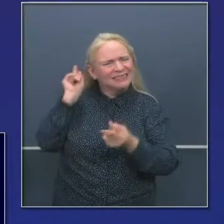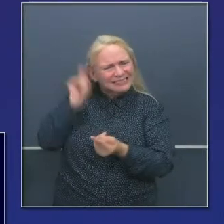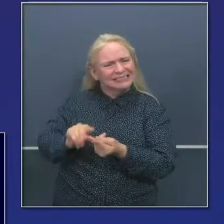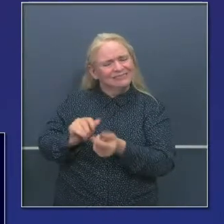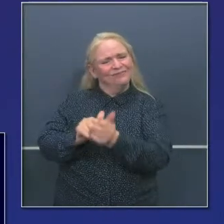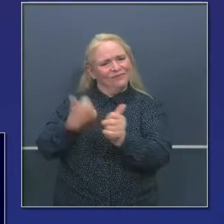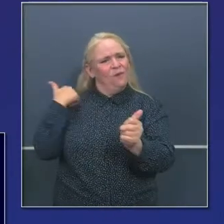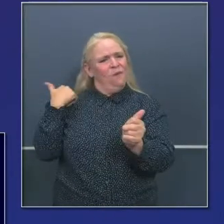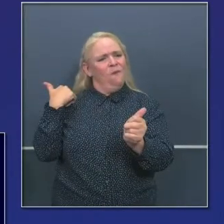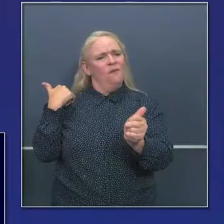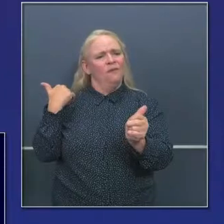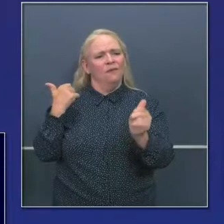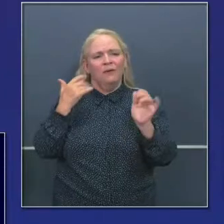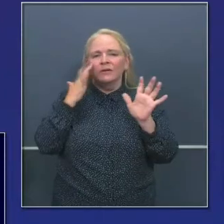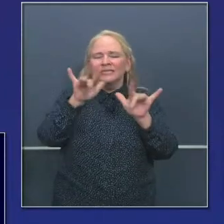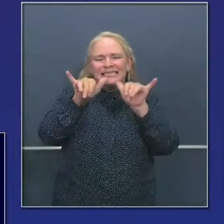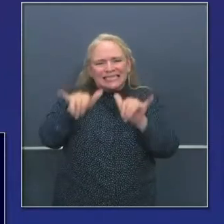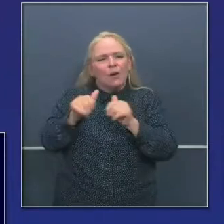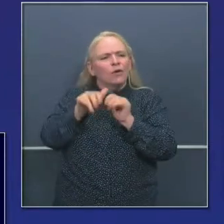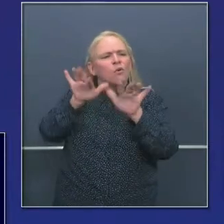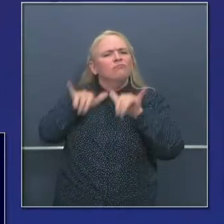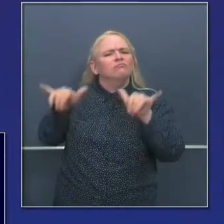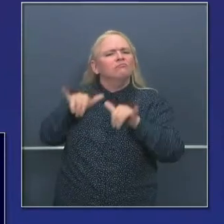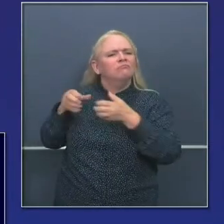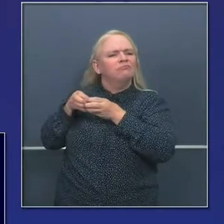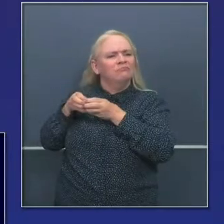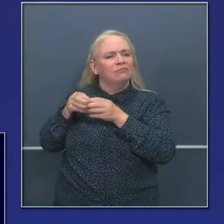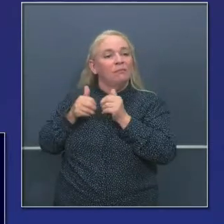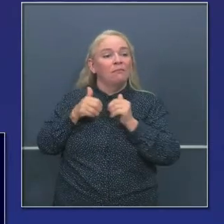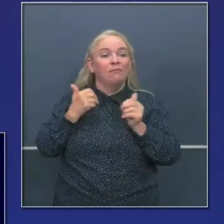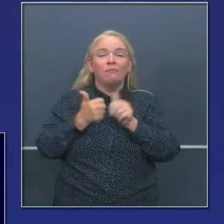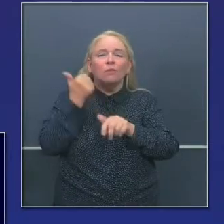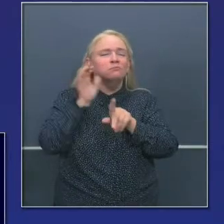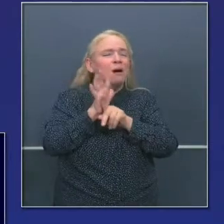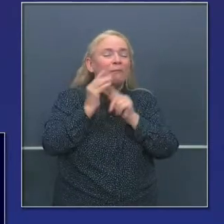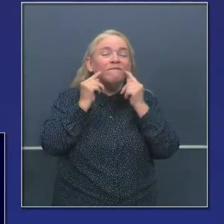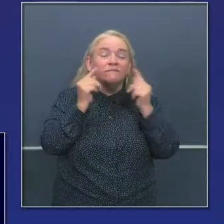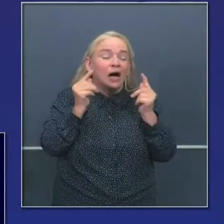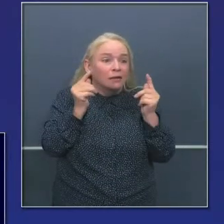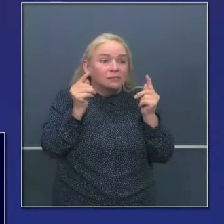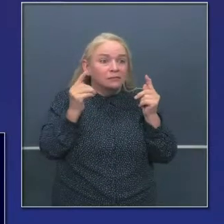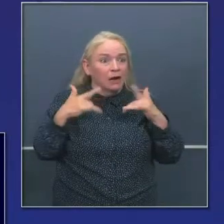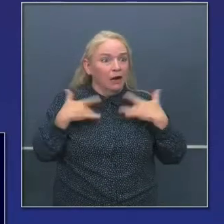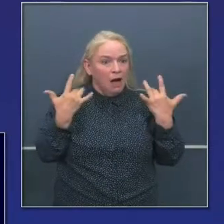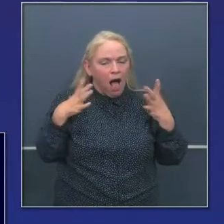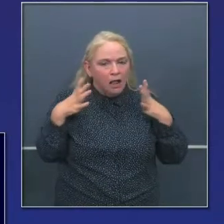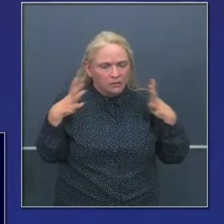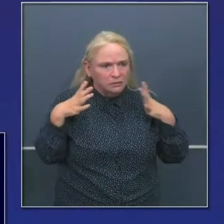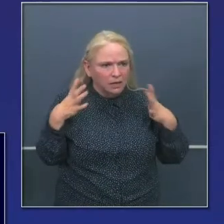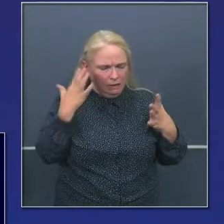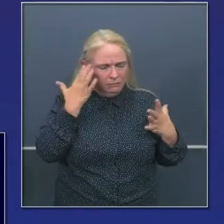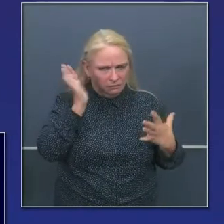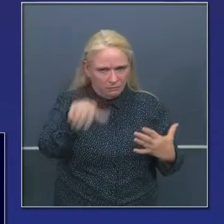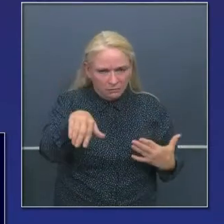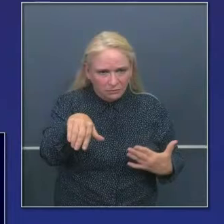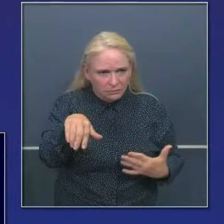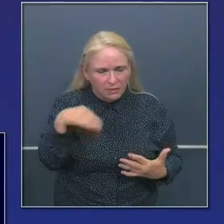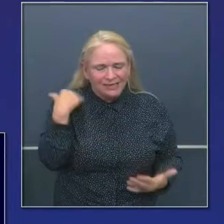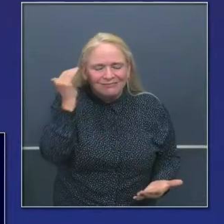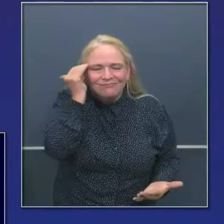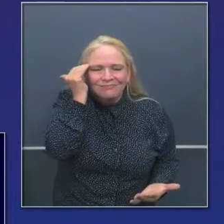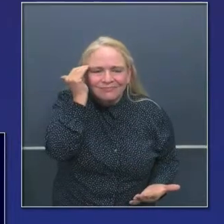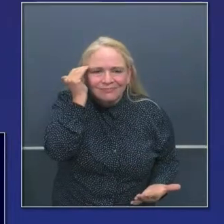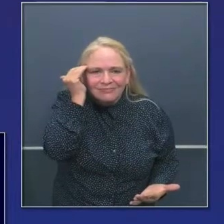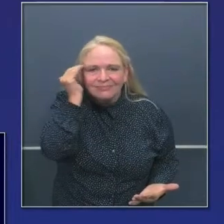most social weekends in our lives. This is perhaps my last formal opportunity as we move into that weekend. Many of you will move